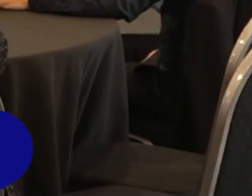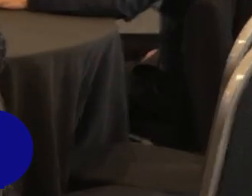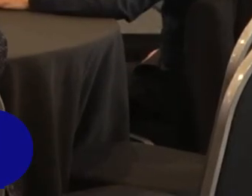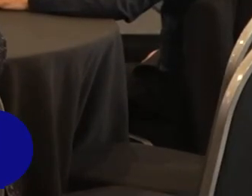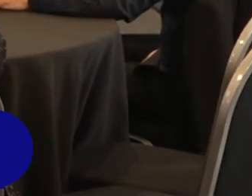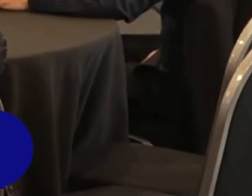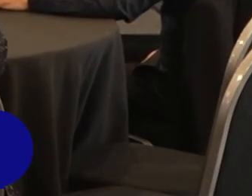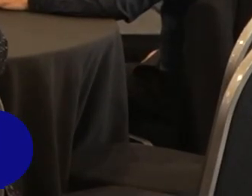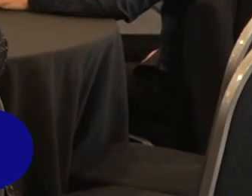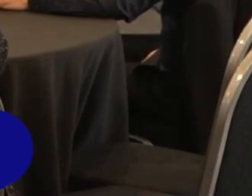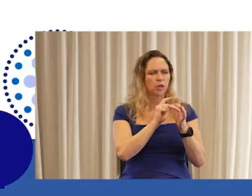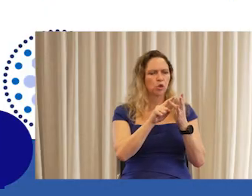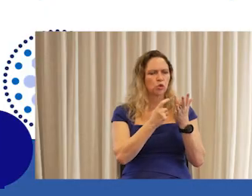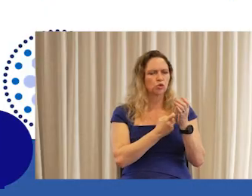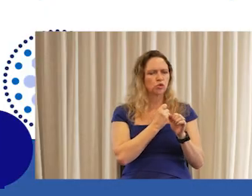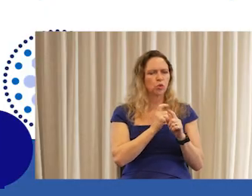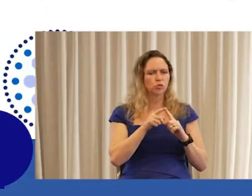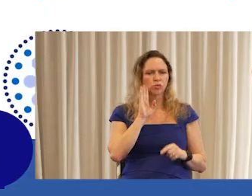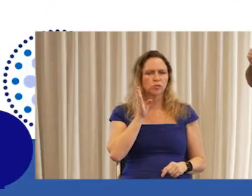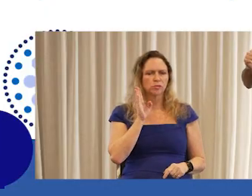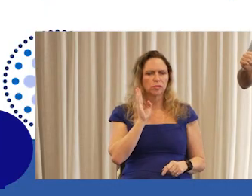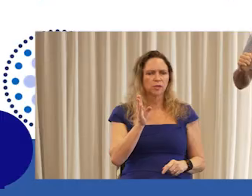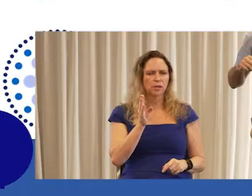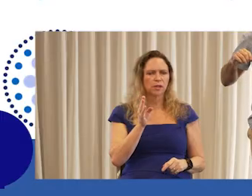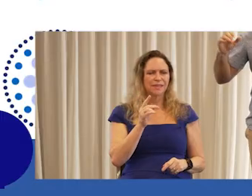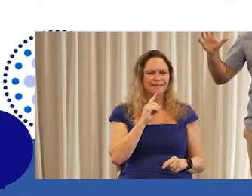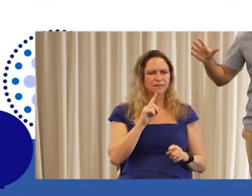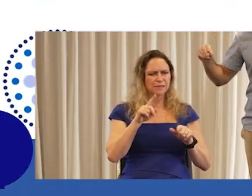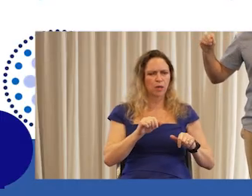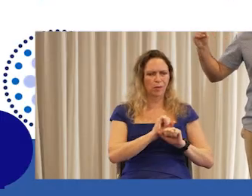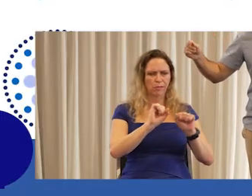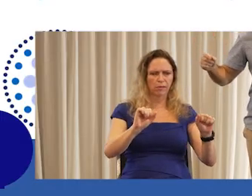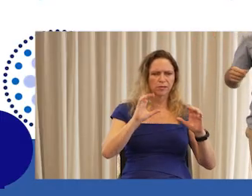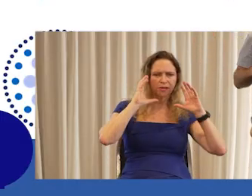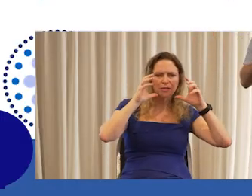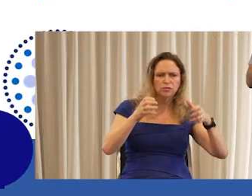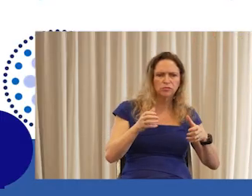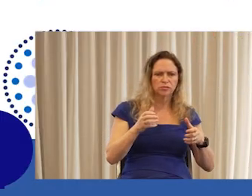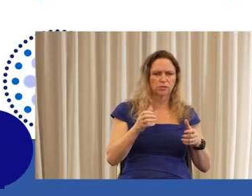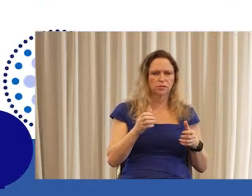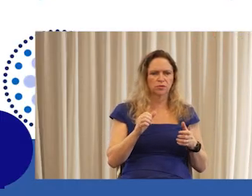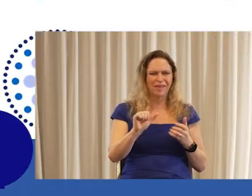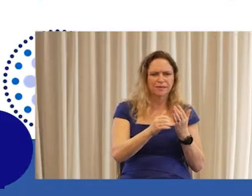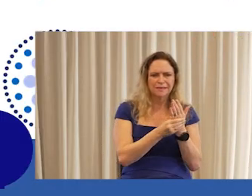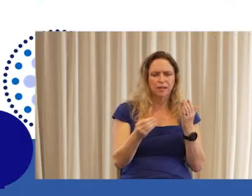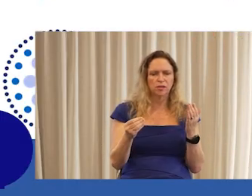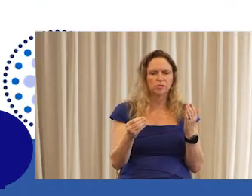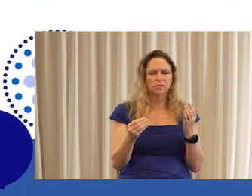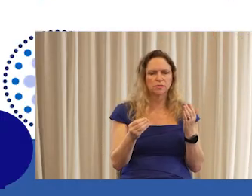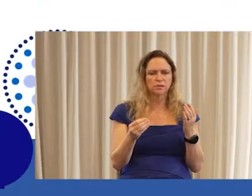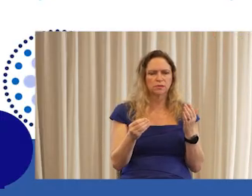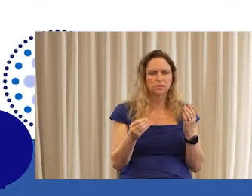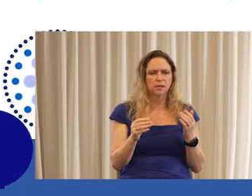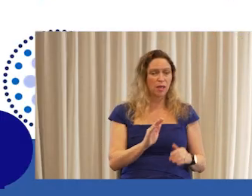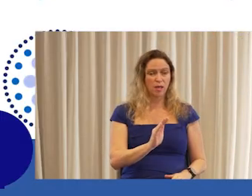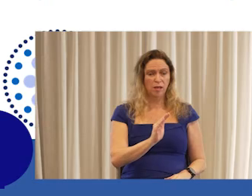yesterday, and the advice he gave was around starting with people's interests, starting with their gifts and their talents. And I didn't put any of that into